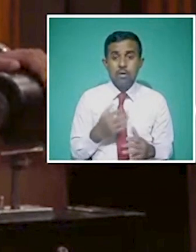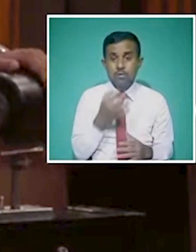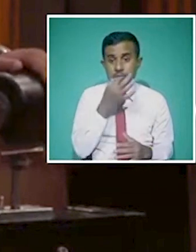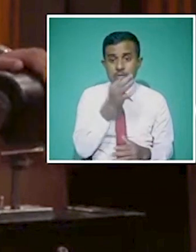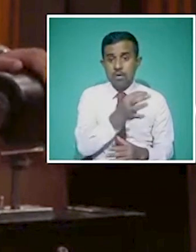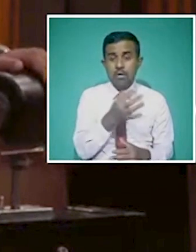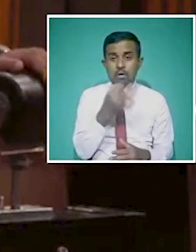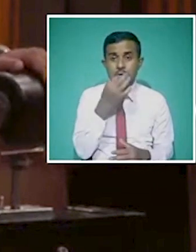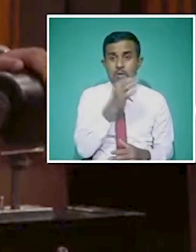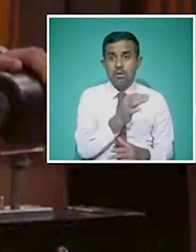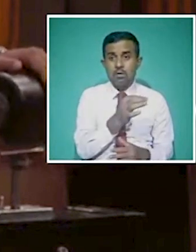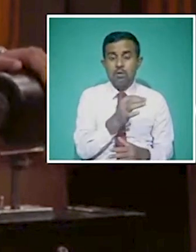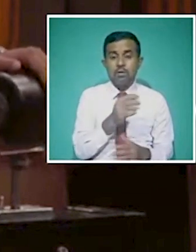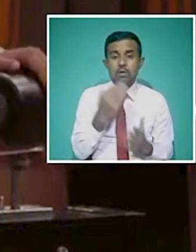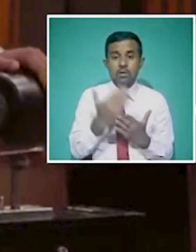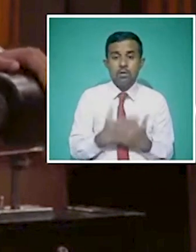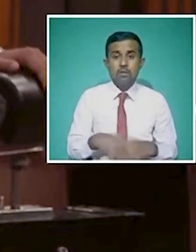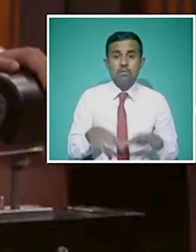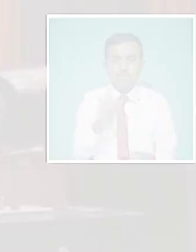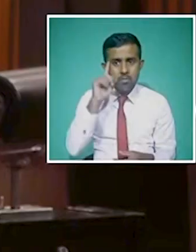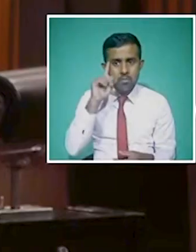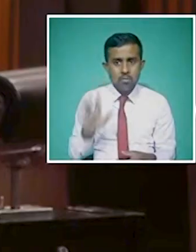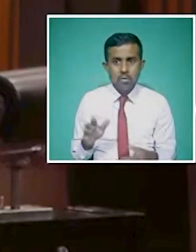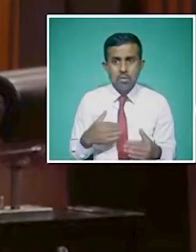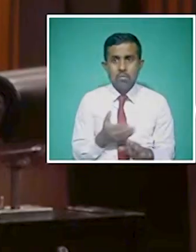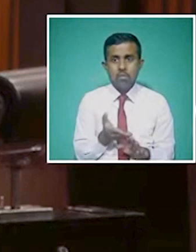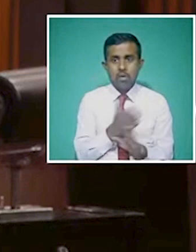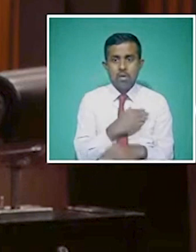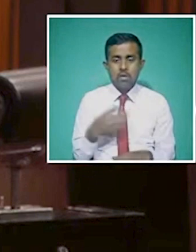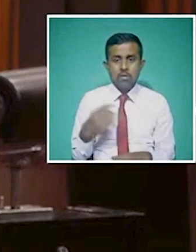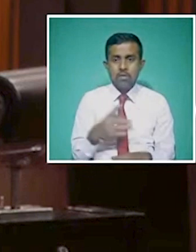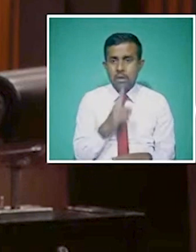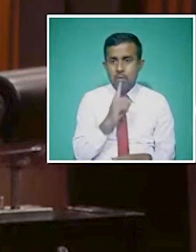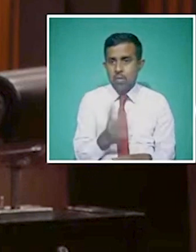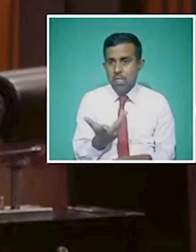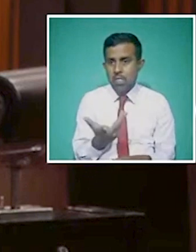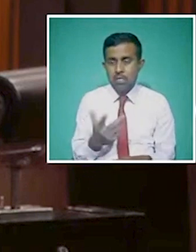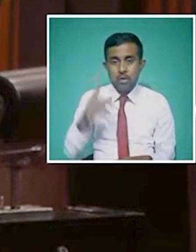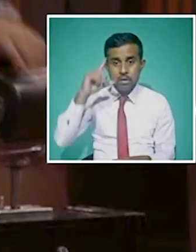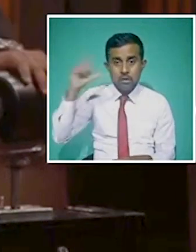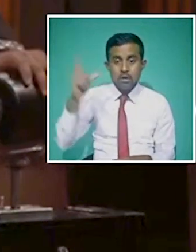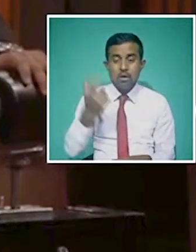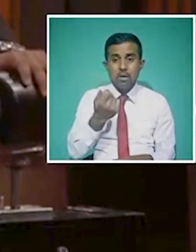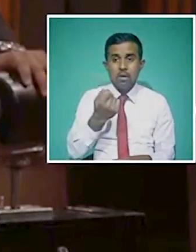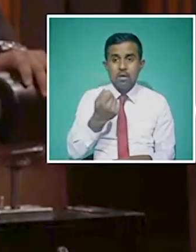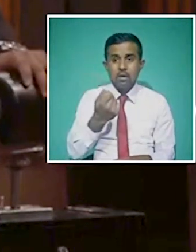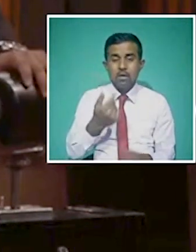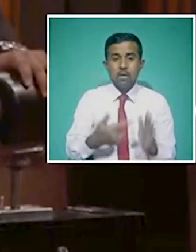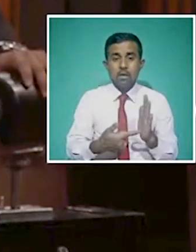is a serious concern about this country's sovereignty. China's economy is 20 trillion. That